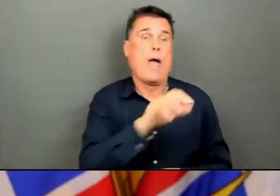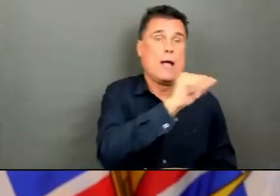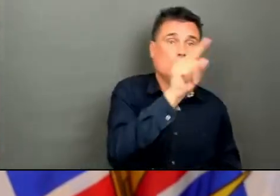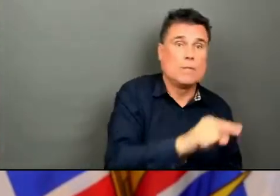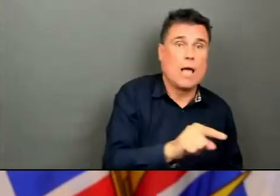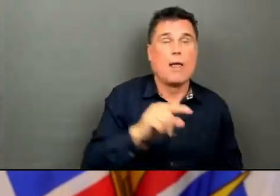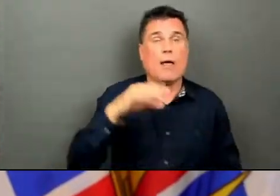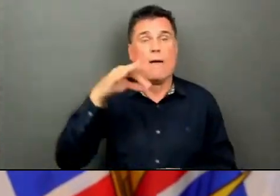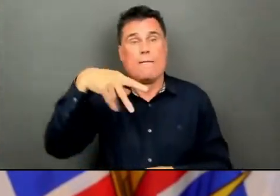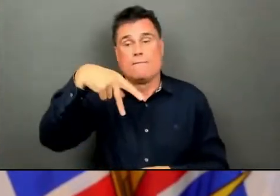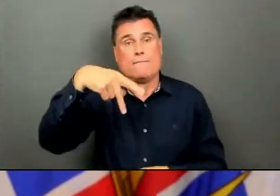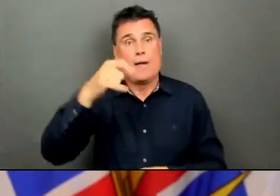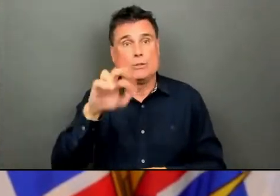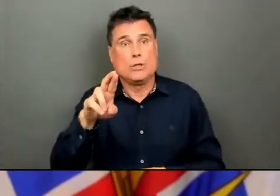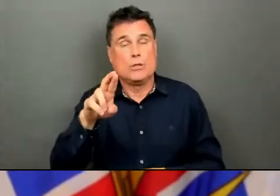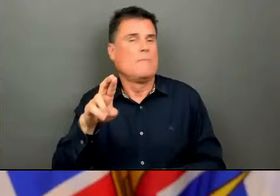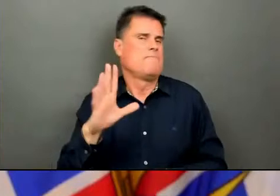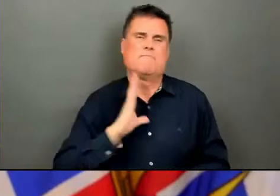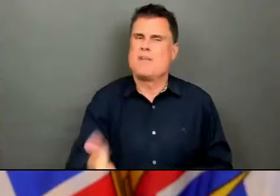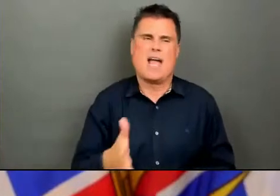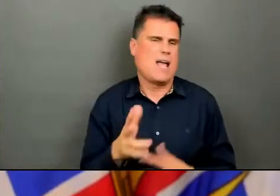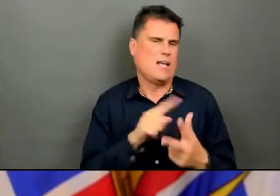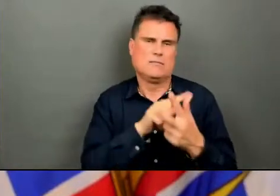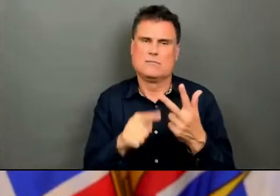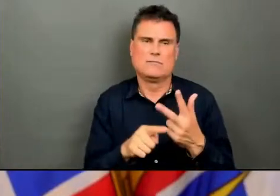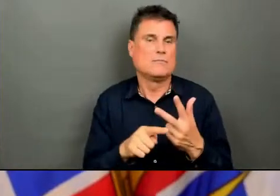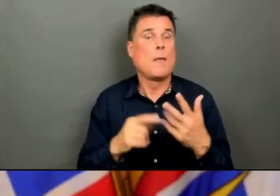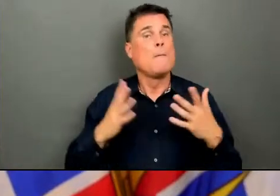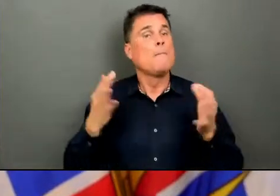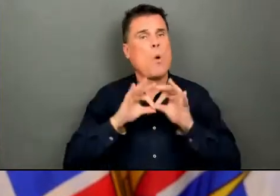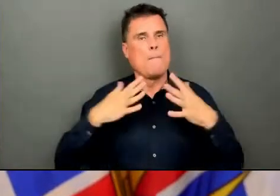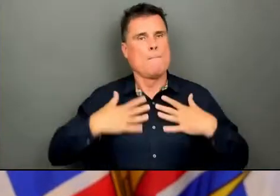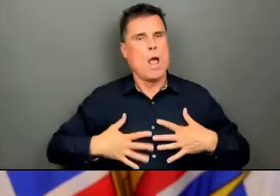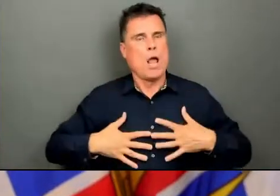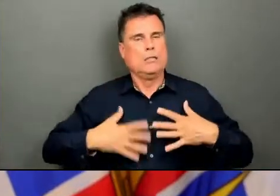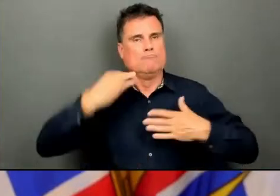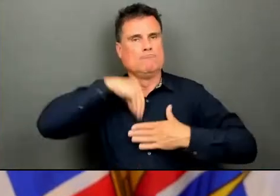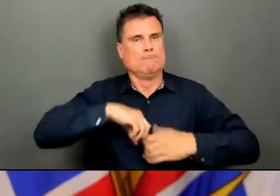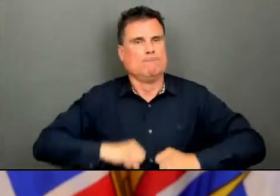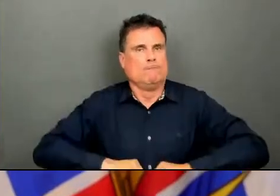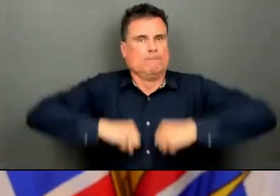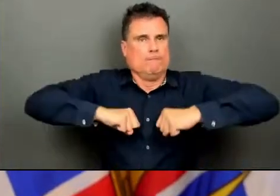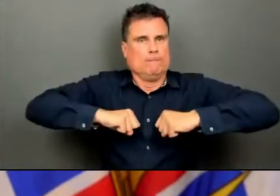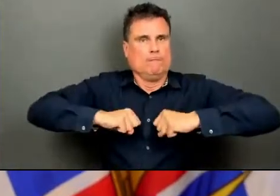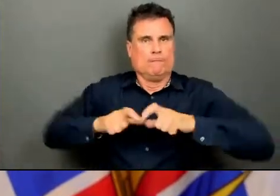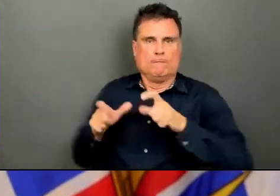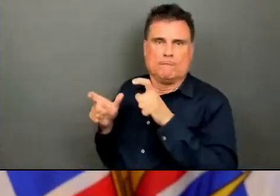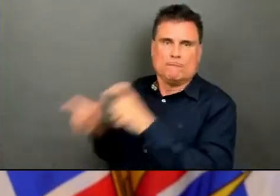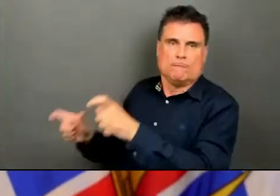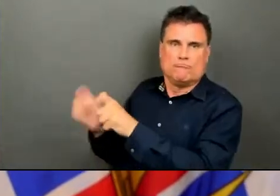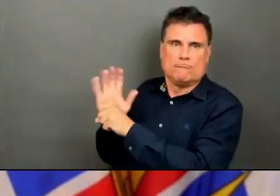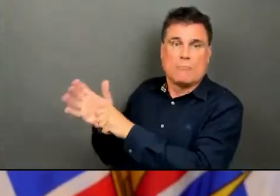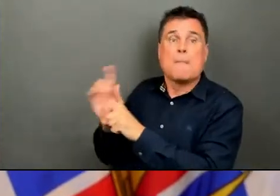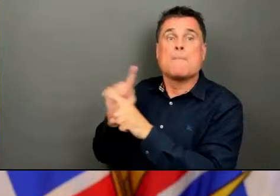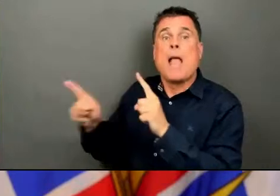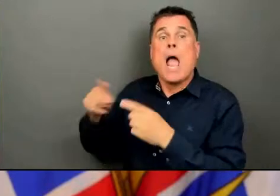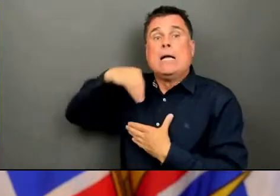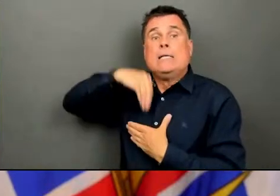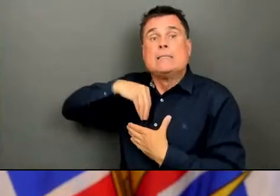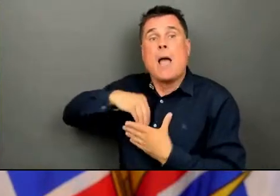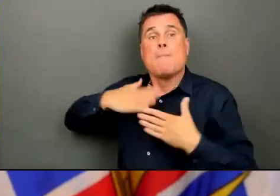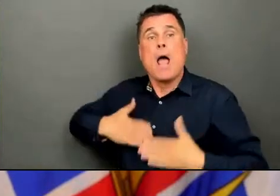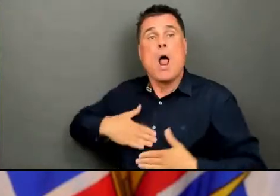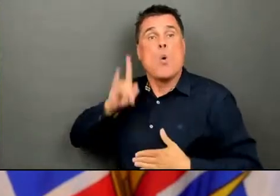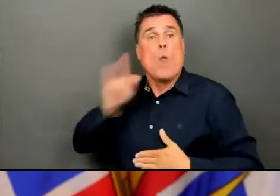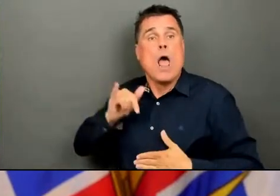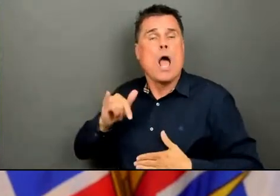into whether you're better protected or not. We don't know that definitively, and we may not know that for some time. As a result,